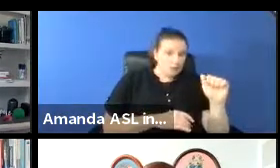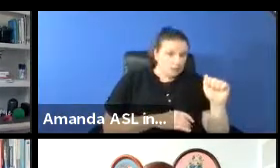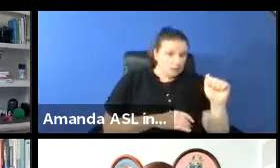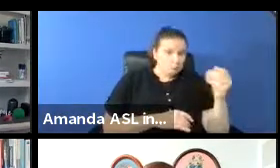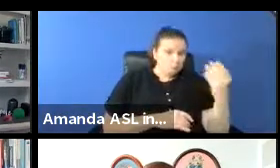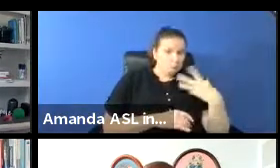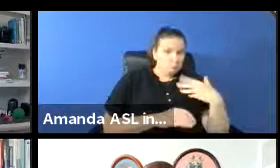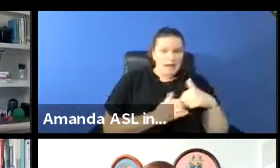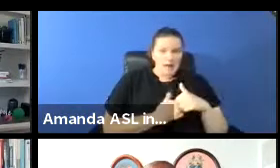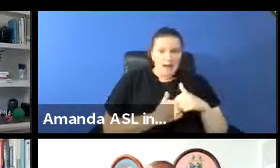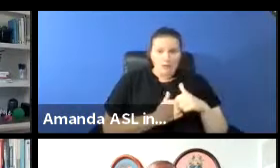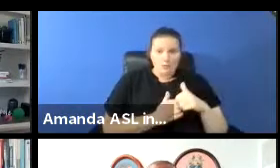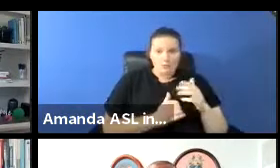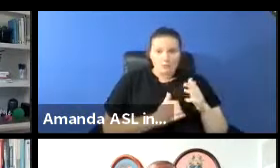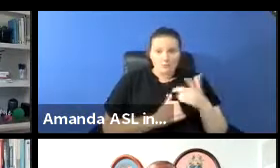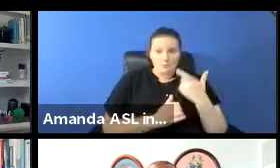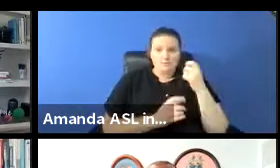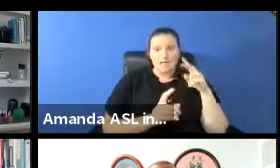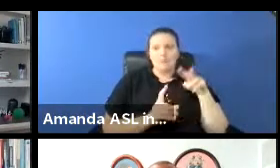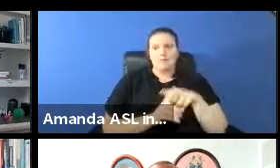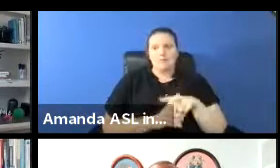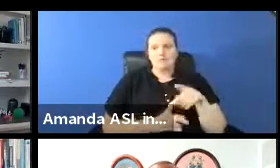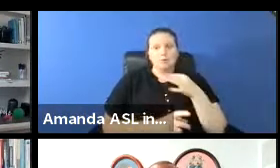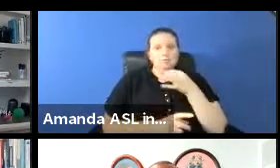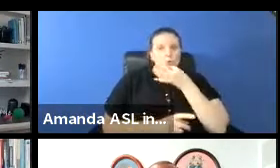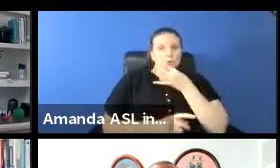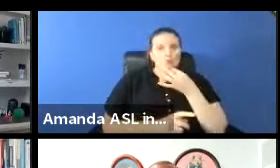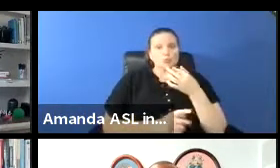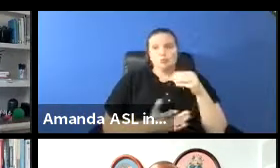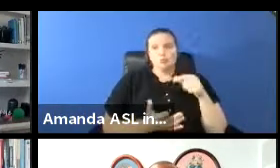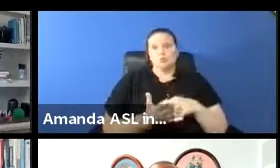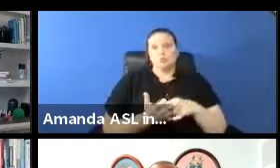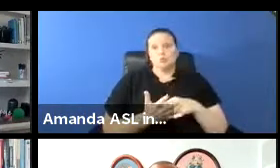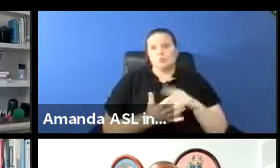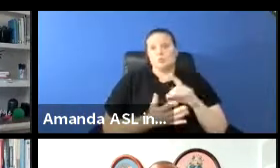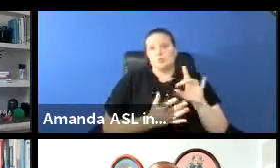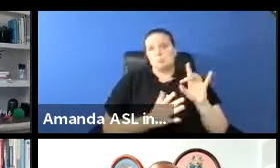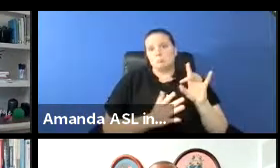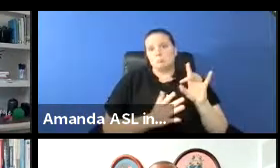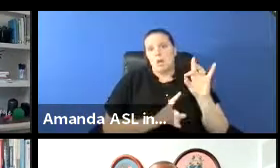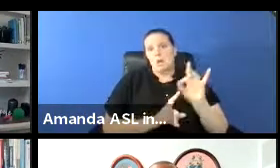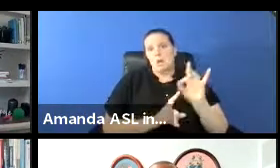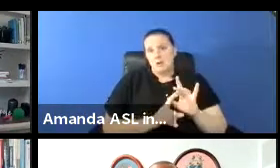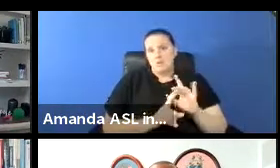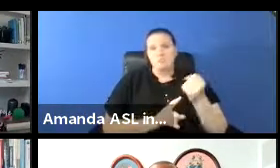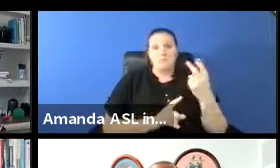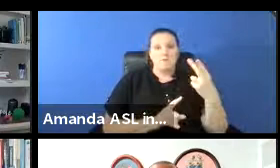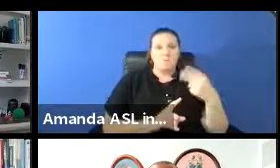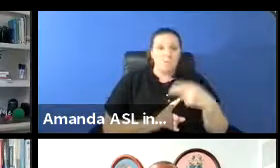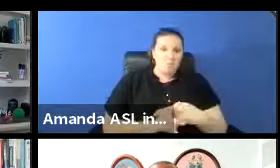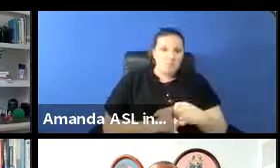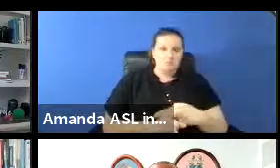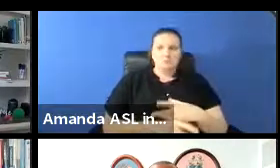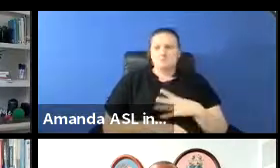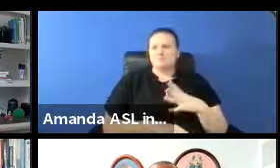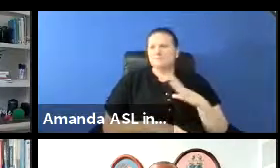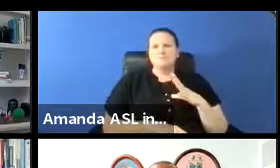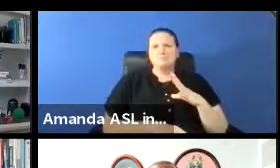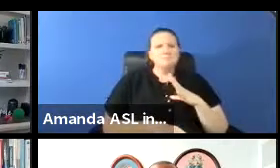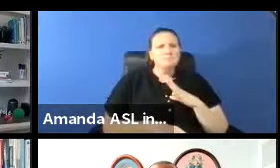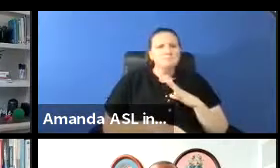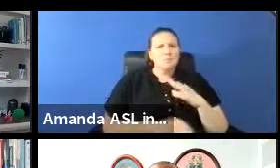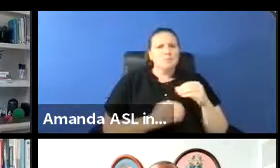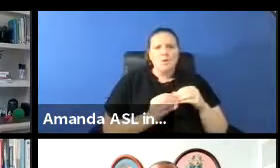might best do that, because those applications are coming due within the next 8 to 12 months. Excellent. We'd be more than happy